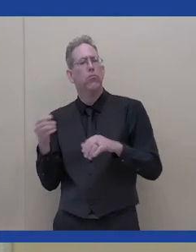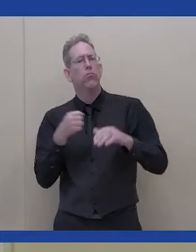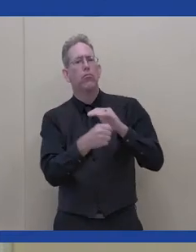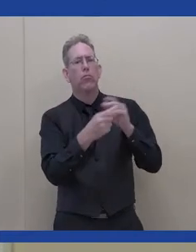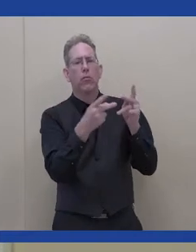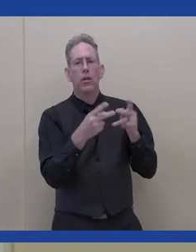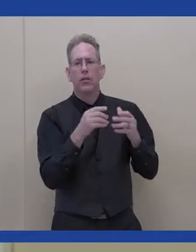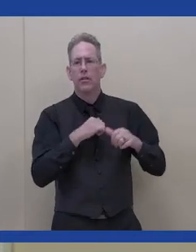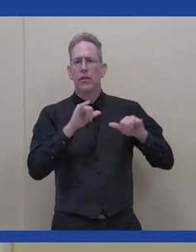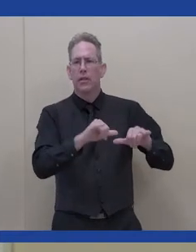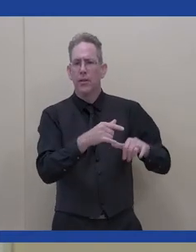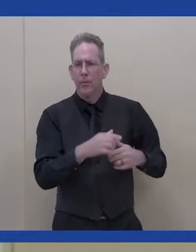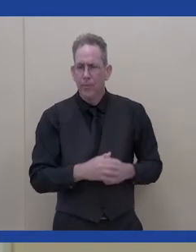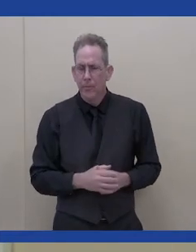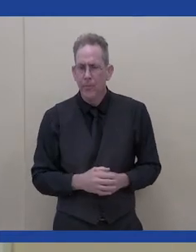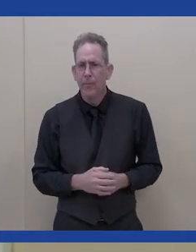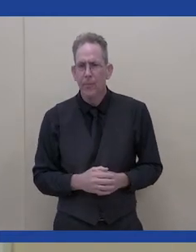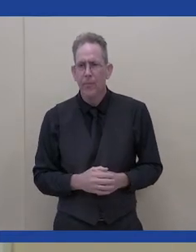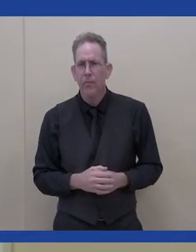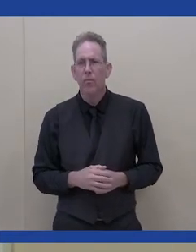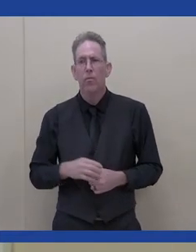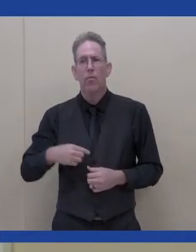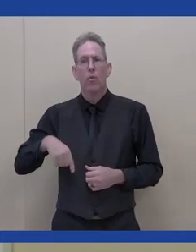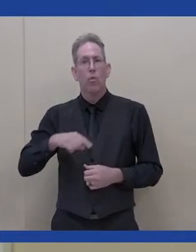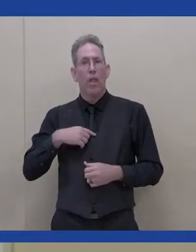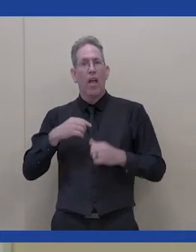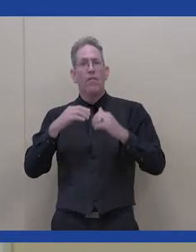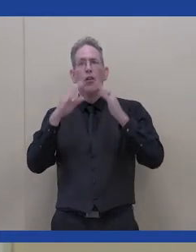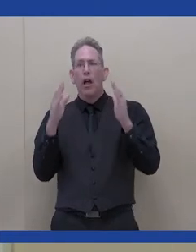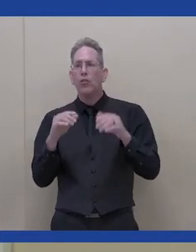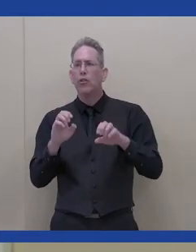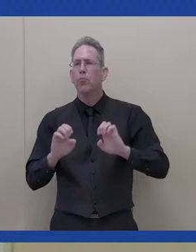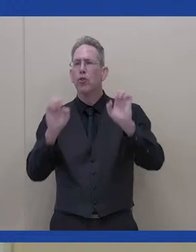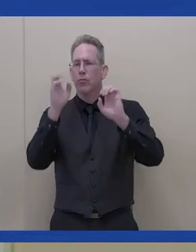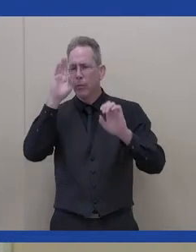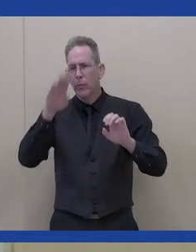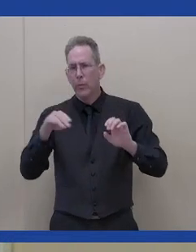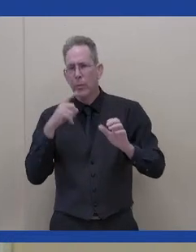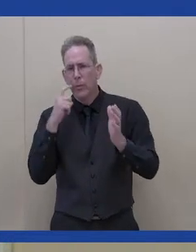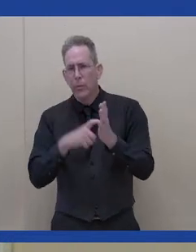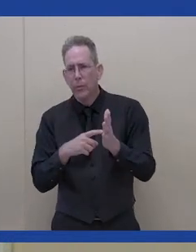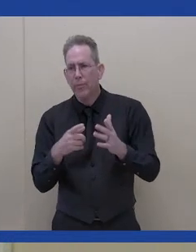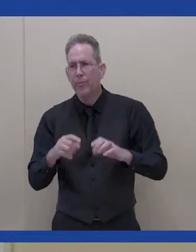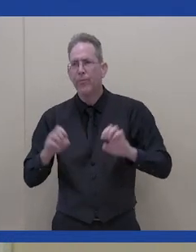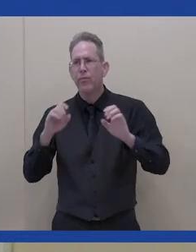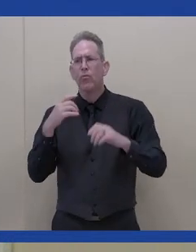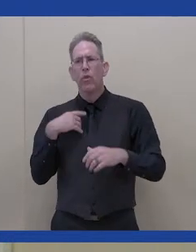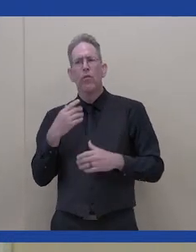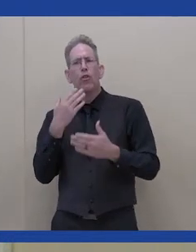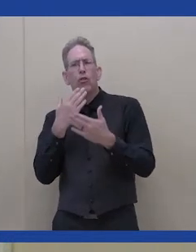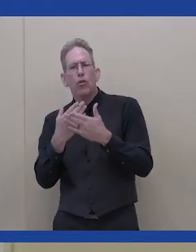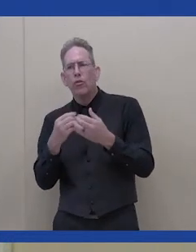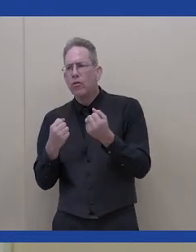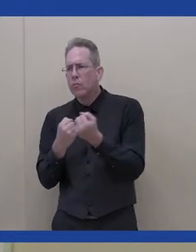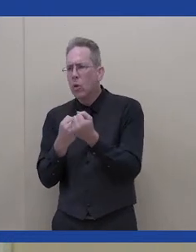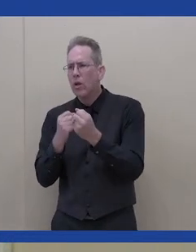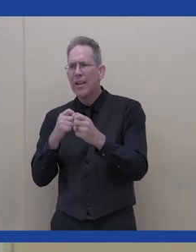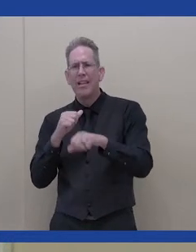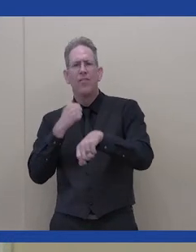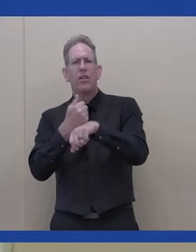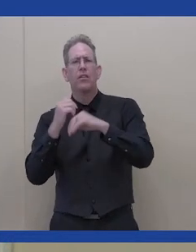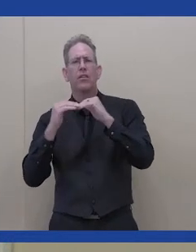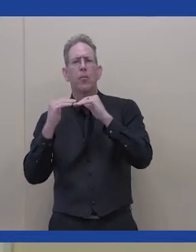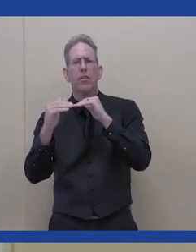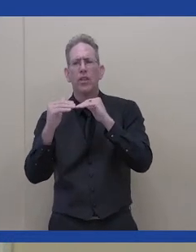we address this housing emergency, including reliable and robust support from both the city and the state. In the past few